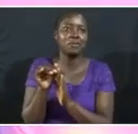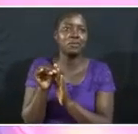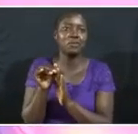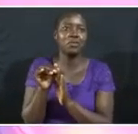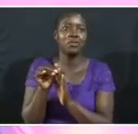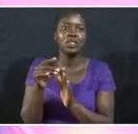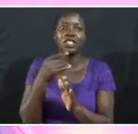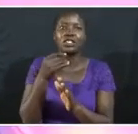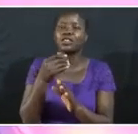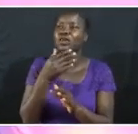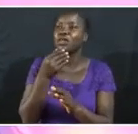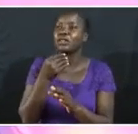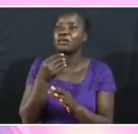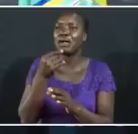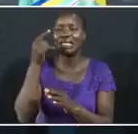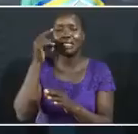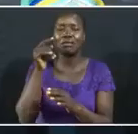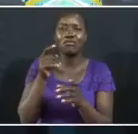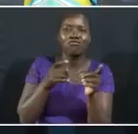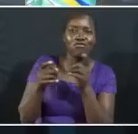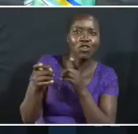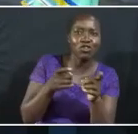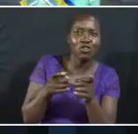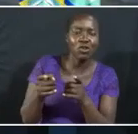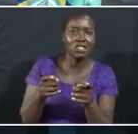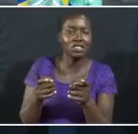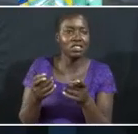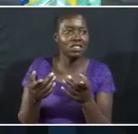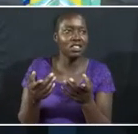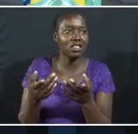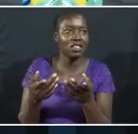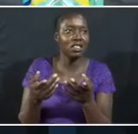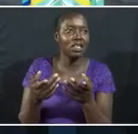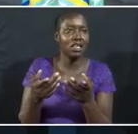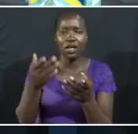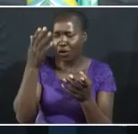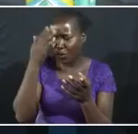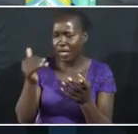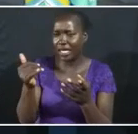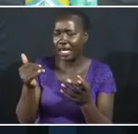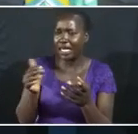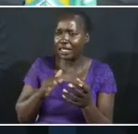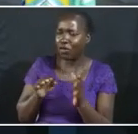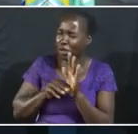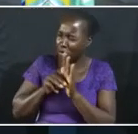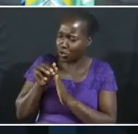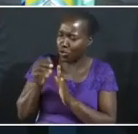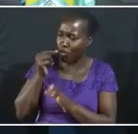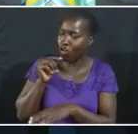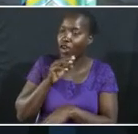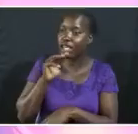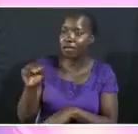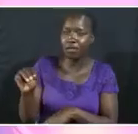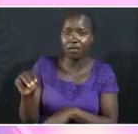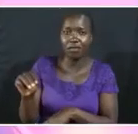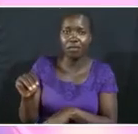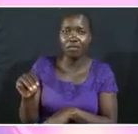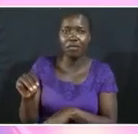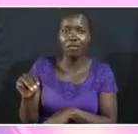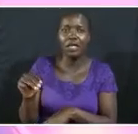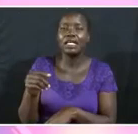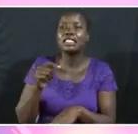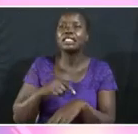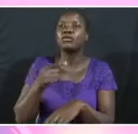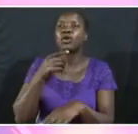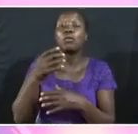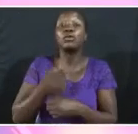So the man feels like he's being manipulated, he's being controlled. It's because the woman is too mature for the man. And when we talk about it,